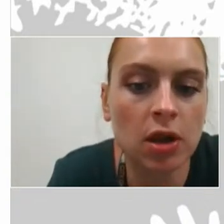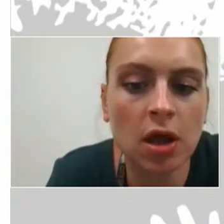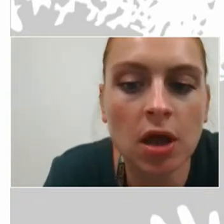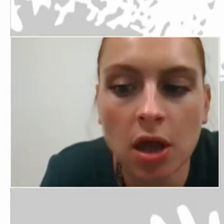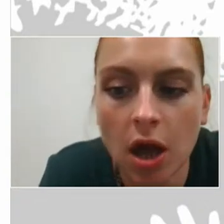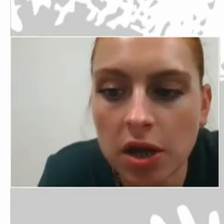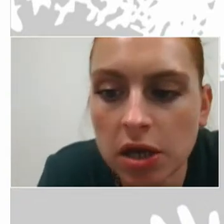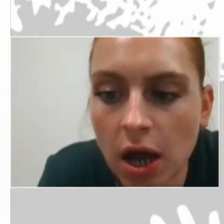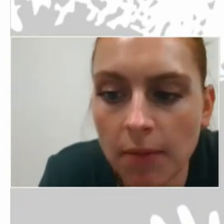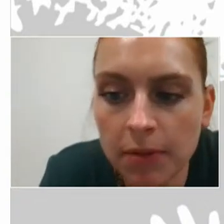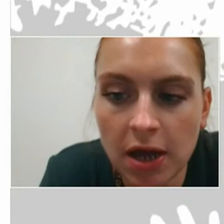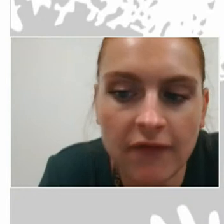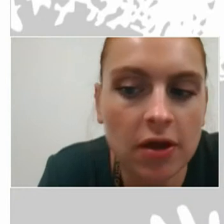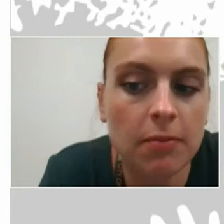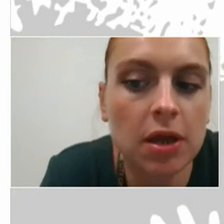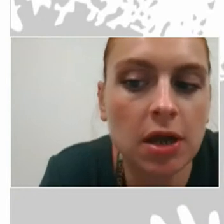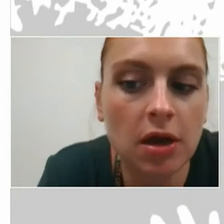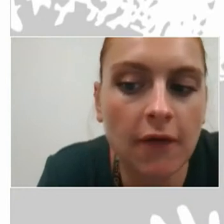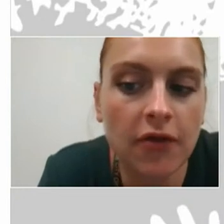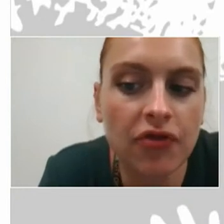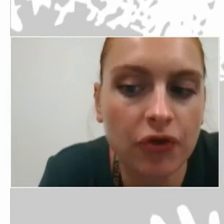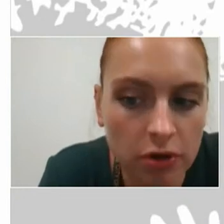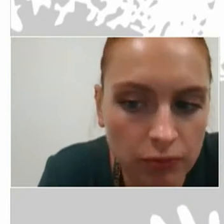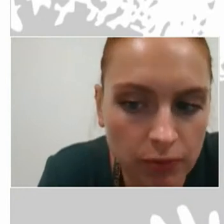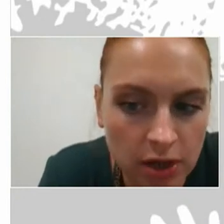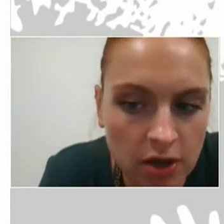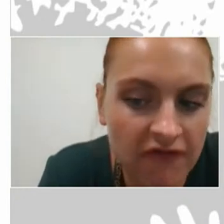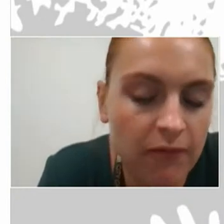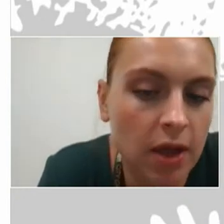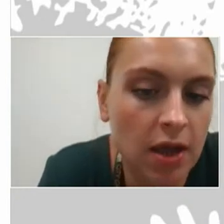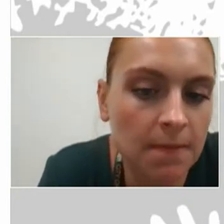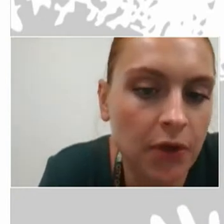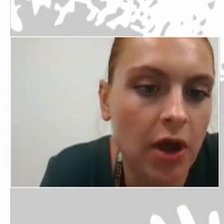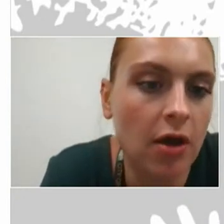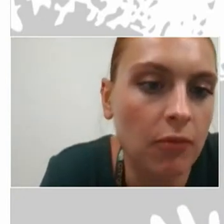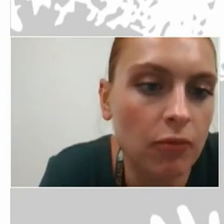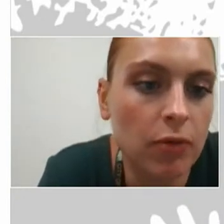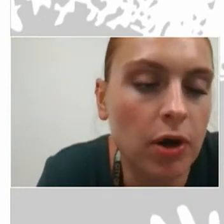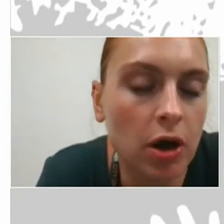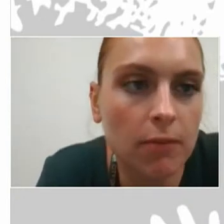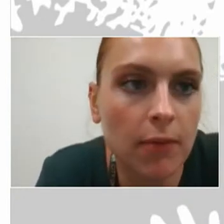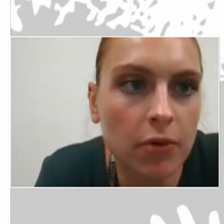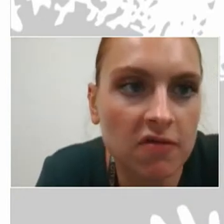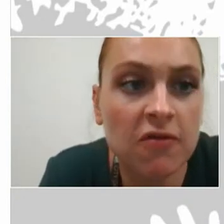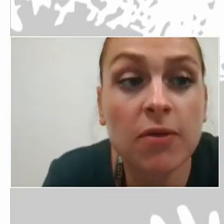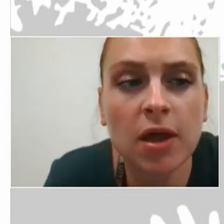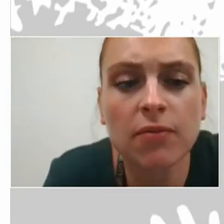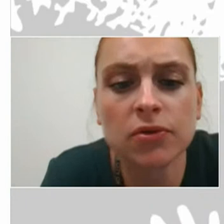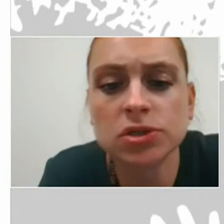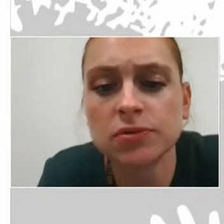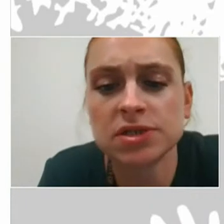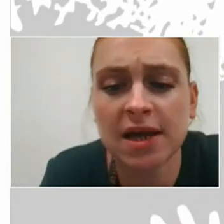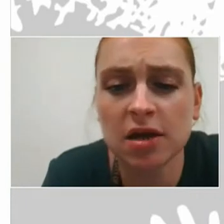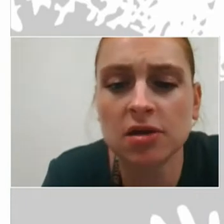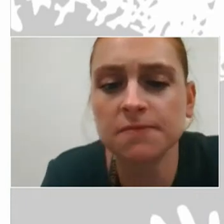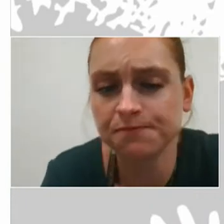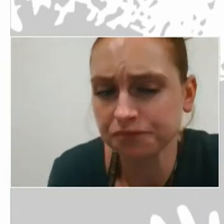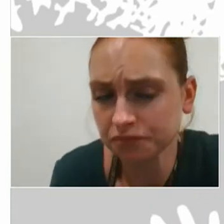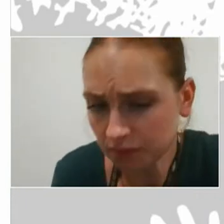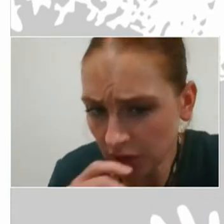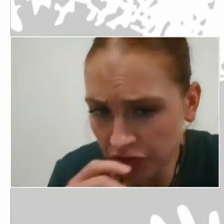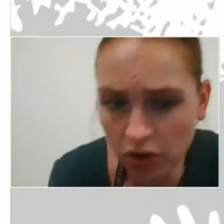will not be having a meeting on the third week of May. We want our members to be able to